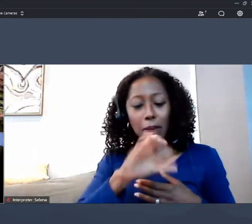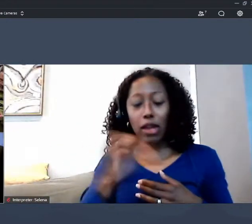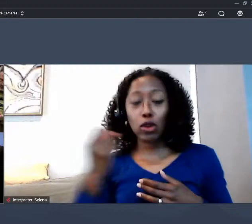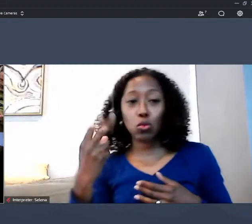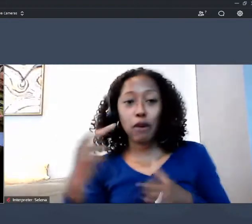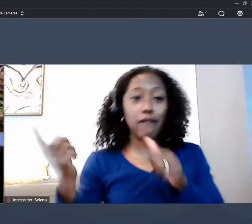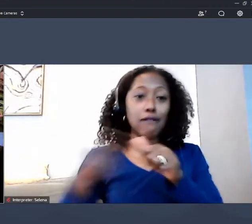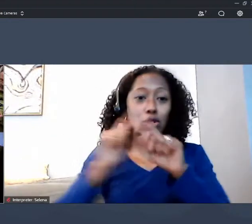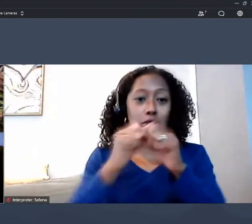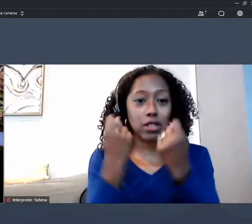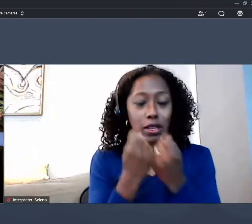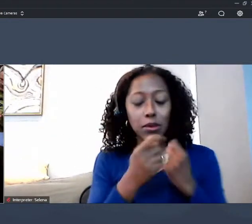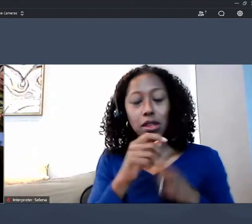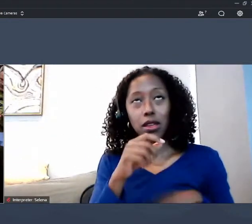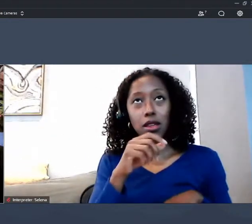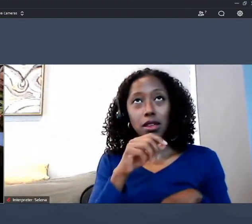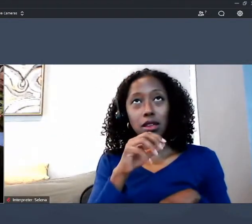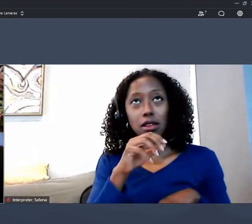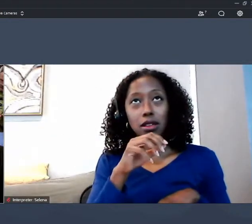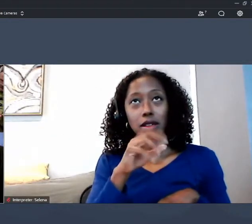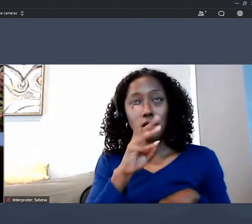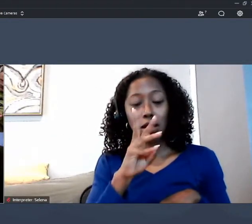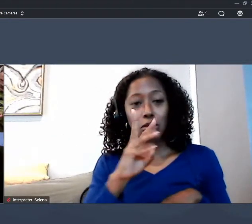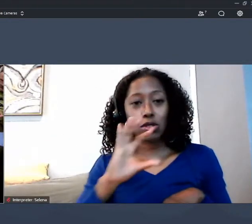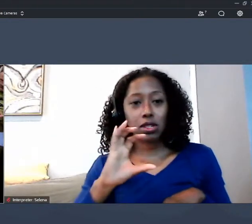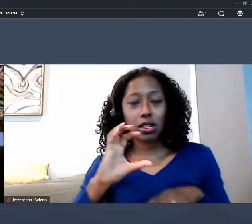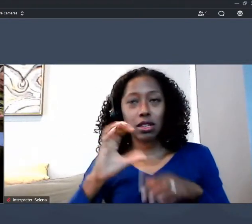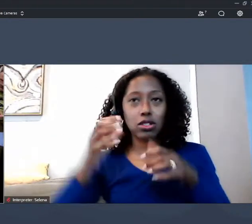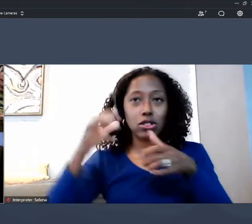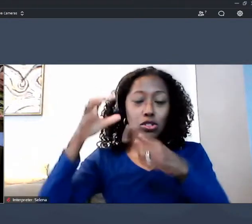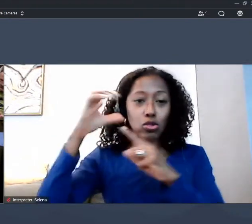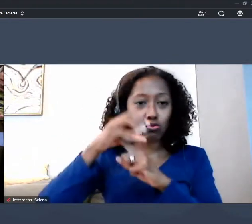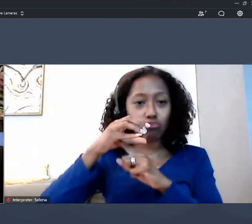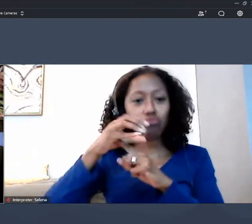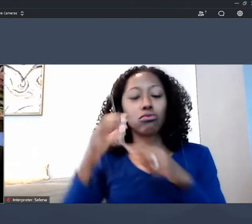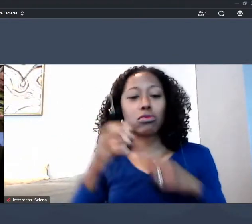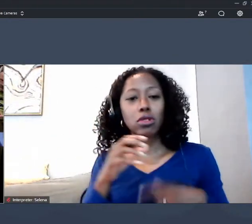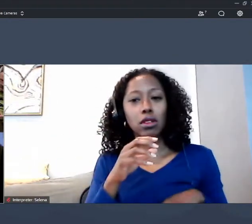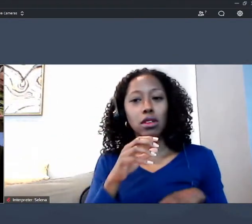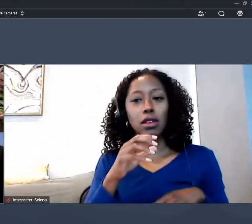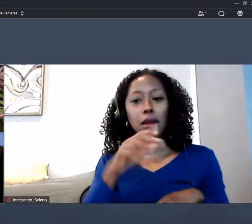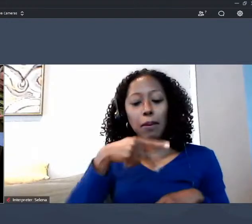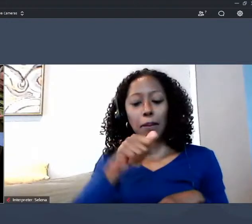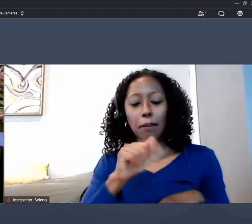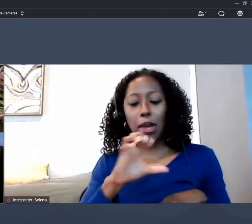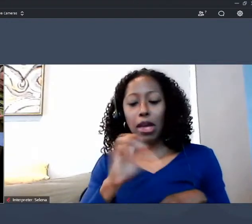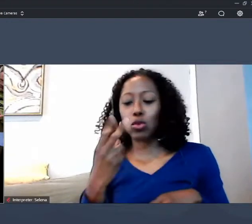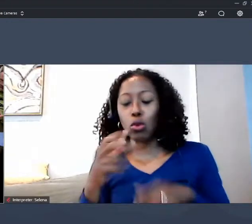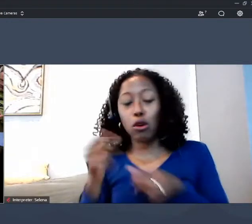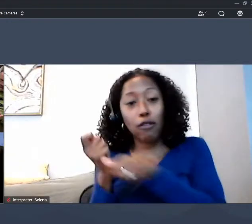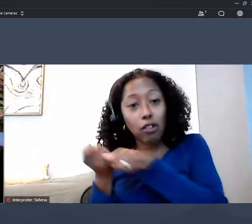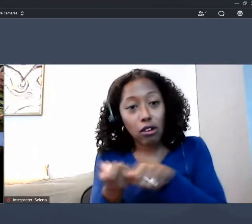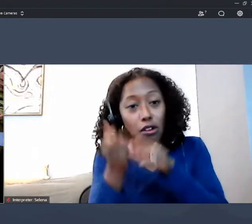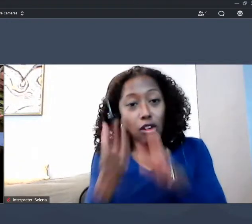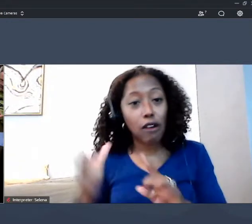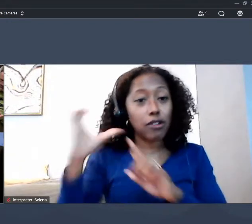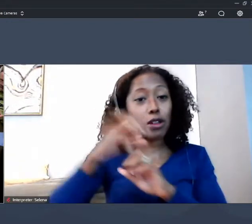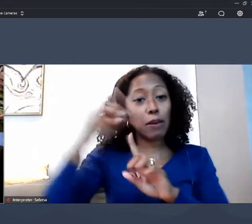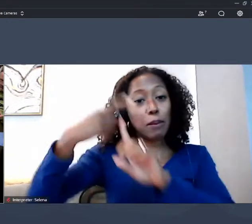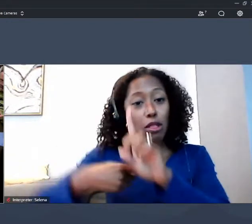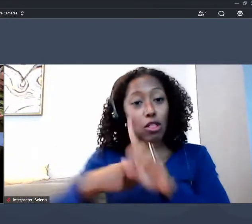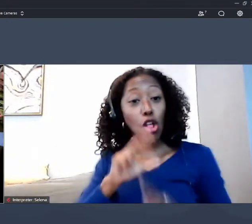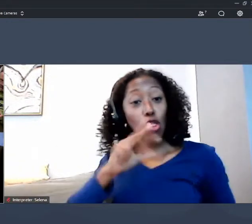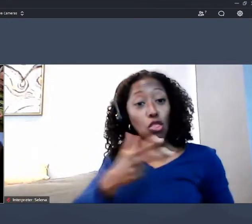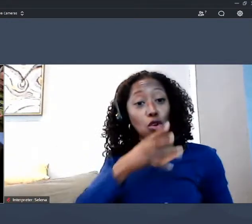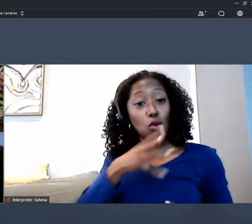Team. WGCA All-American Scholar. Pac-12 Golfer of the Year, Golfer of the Month. Became the third woman to sweep